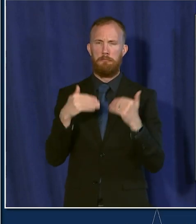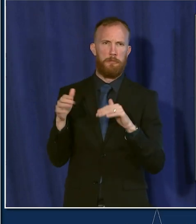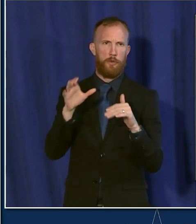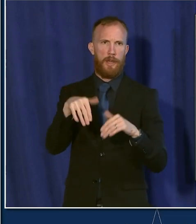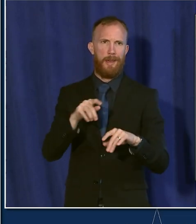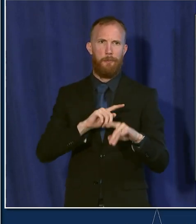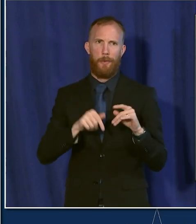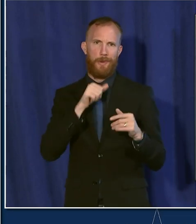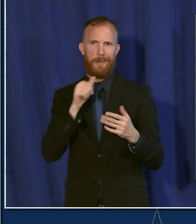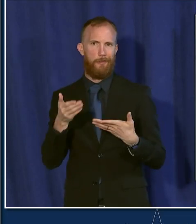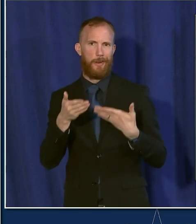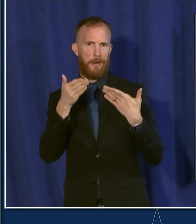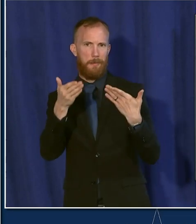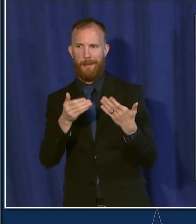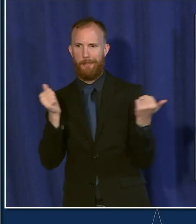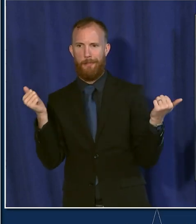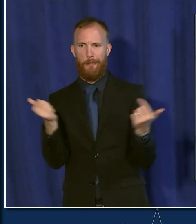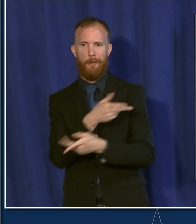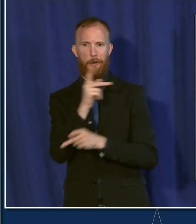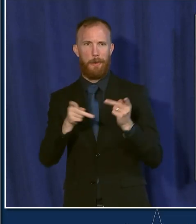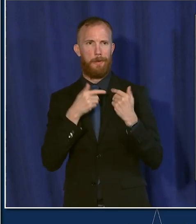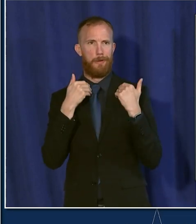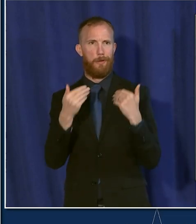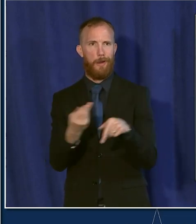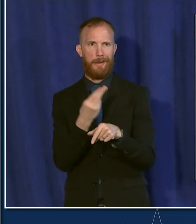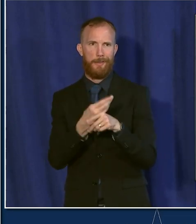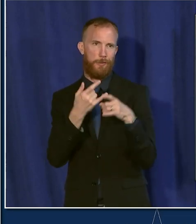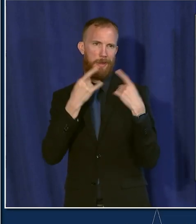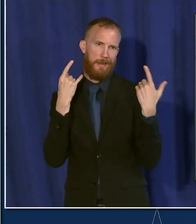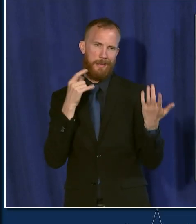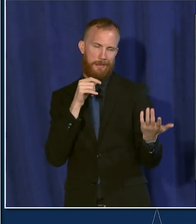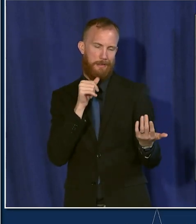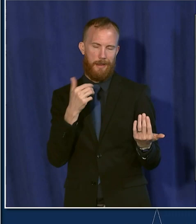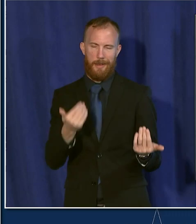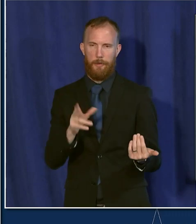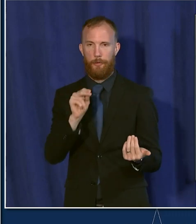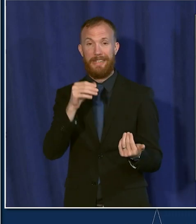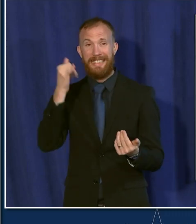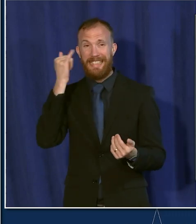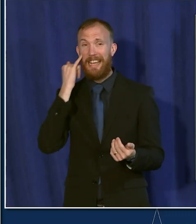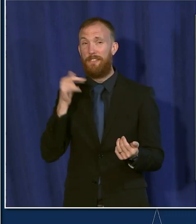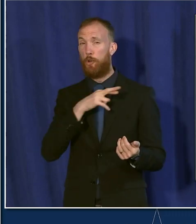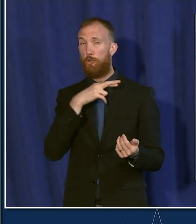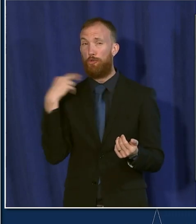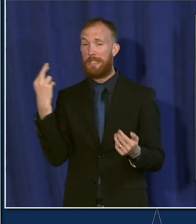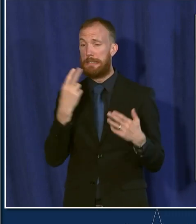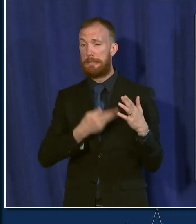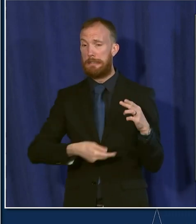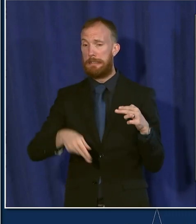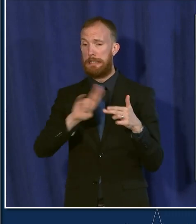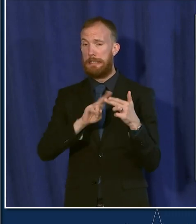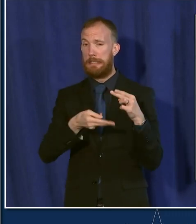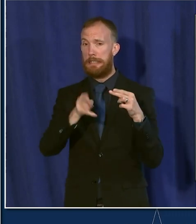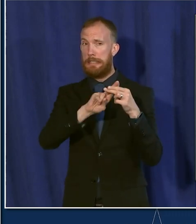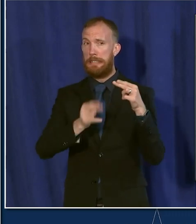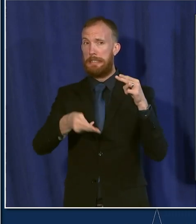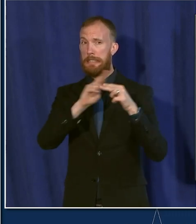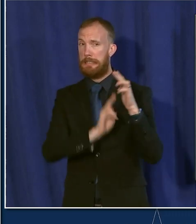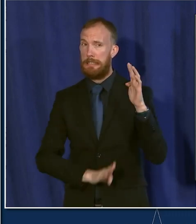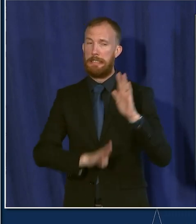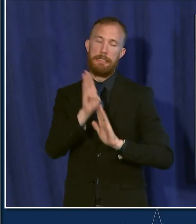we're making at the population level right now, and we may do it if we see our risk level here in Chicago really go up significantly.